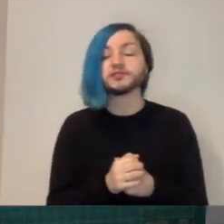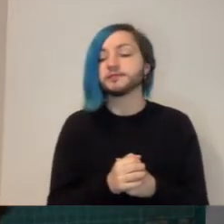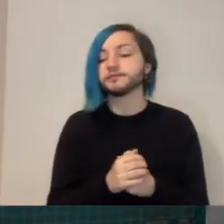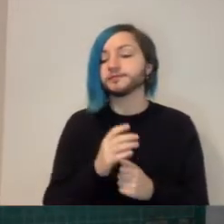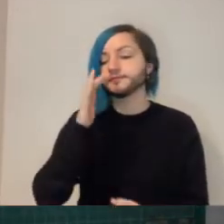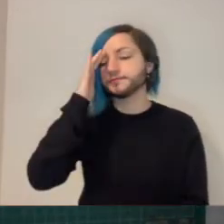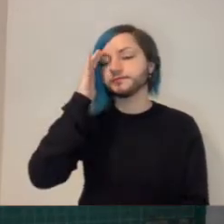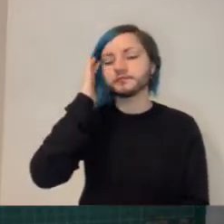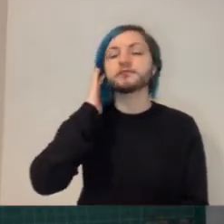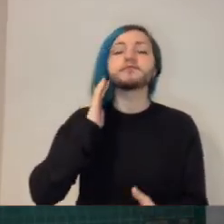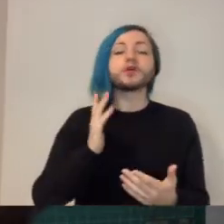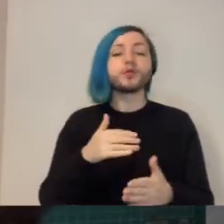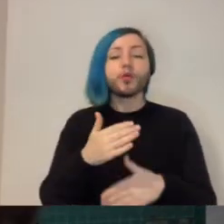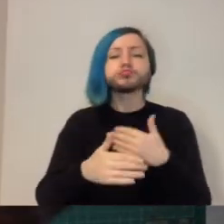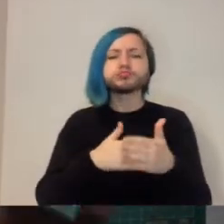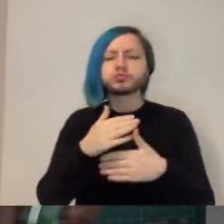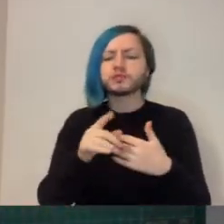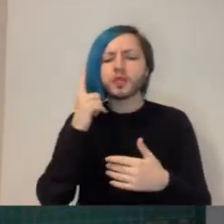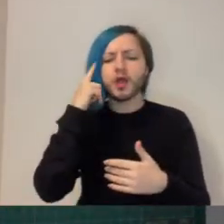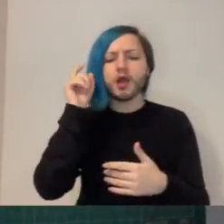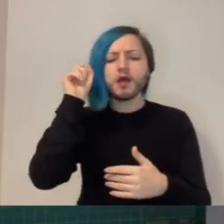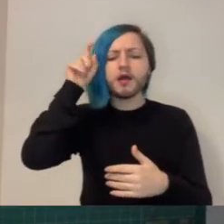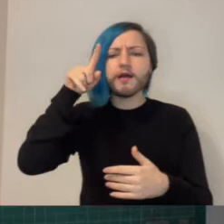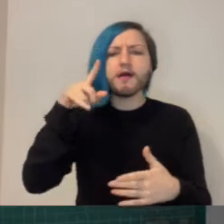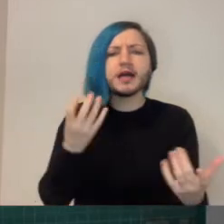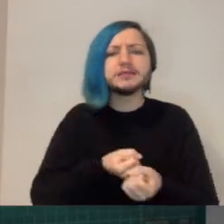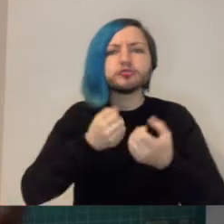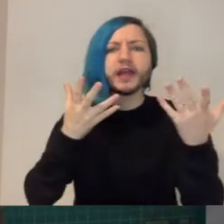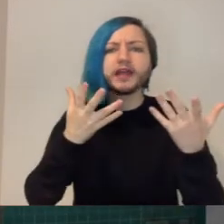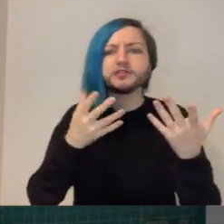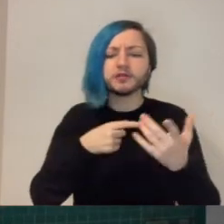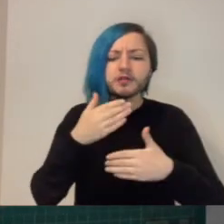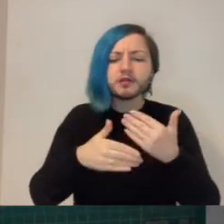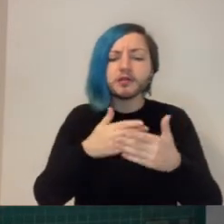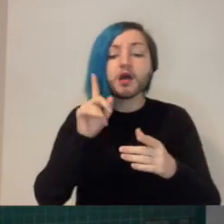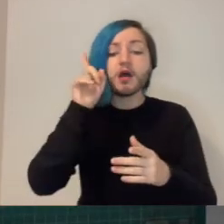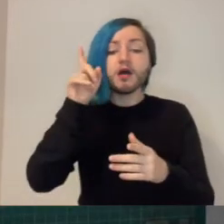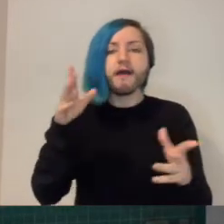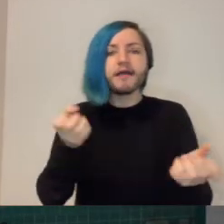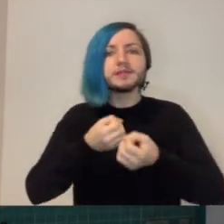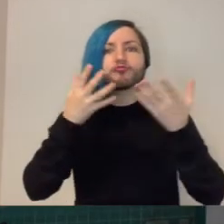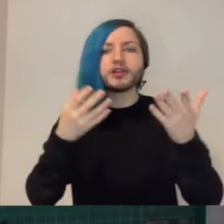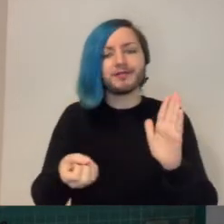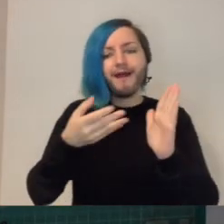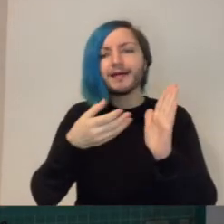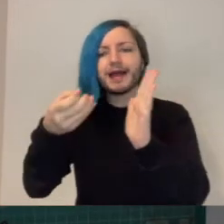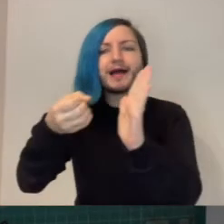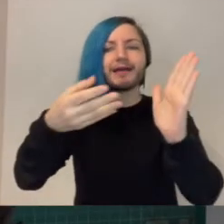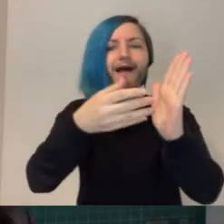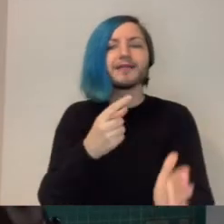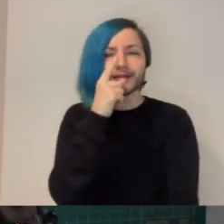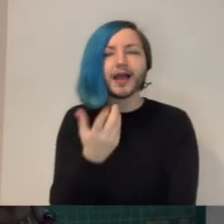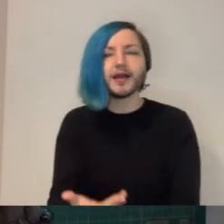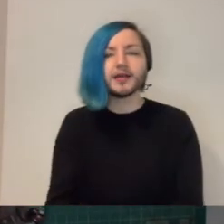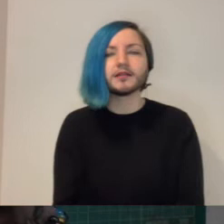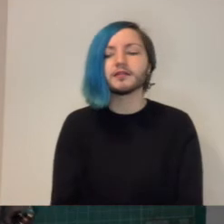So, and let it inspire you as it goes on. Just let this inspiration come to you, what you feel is necessary.